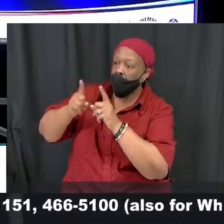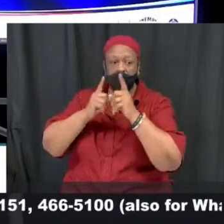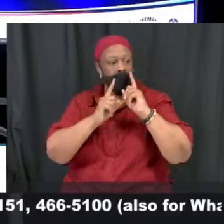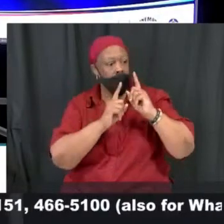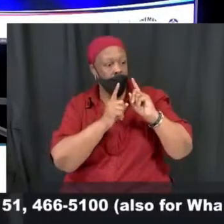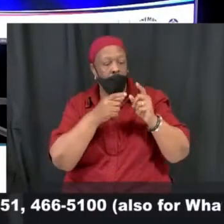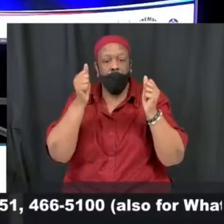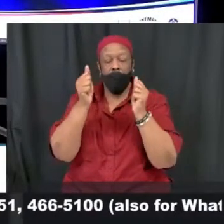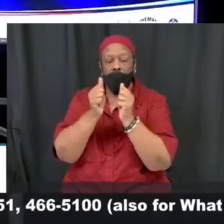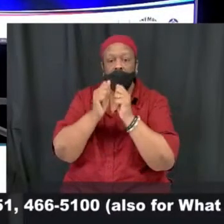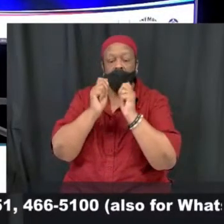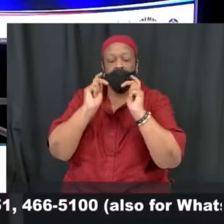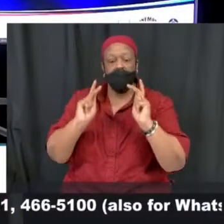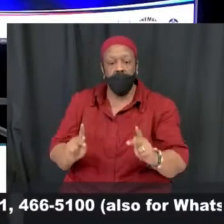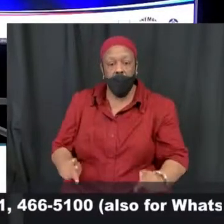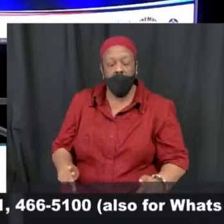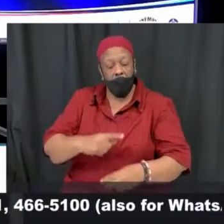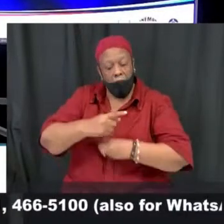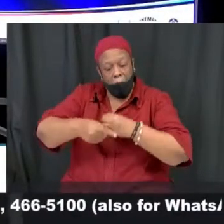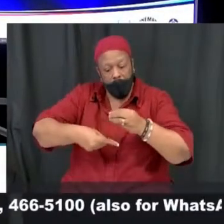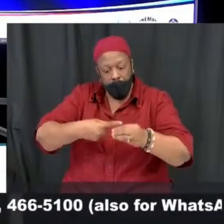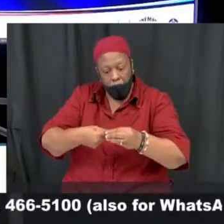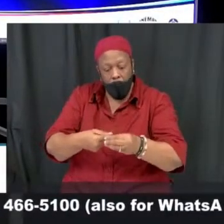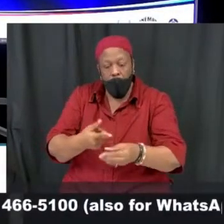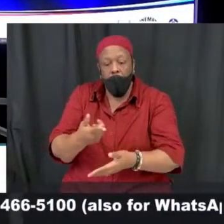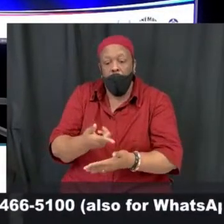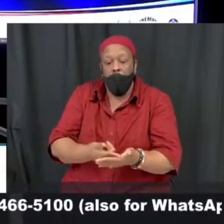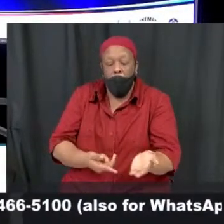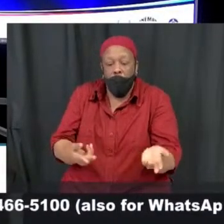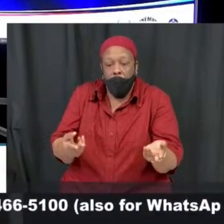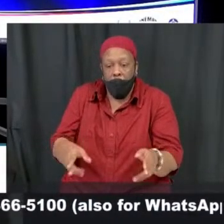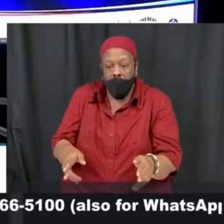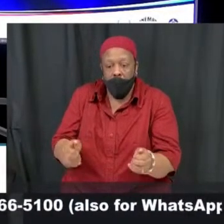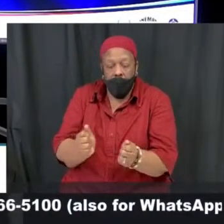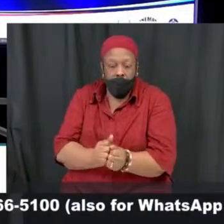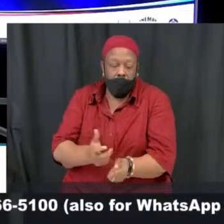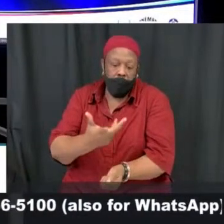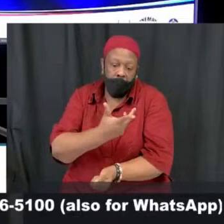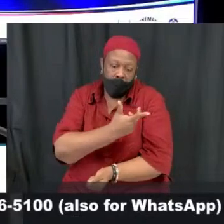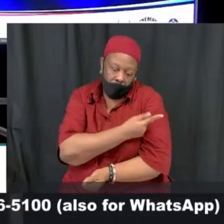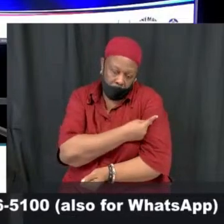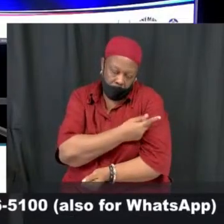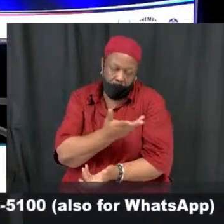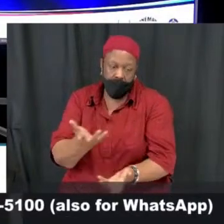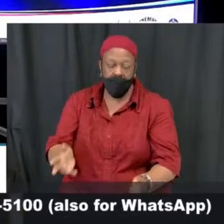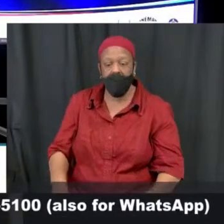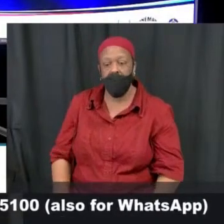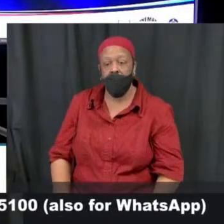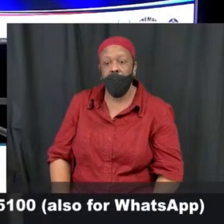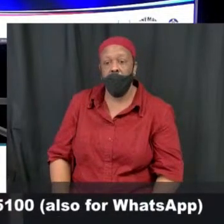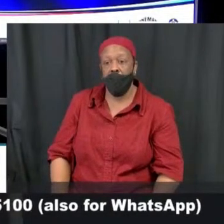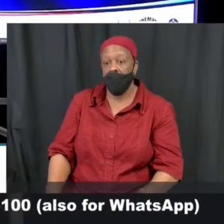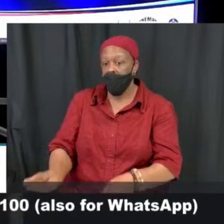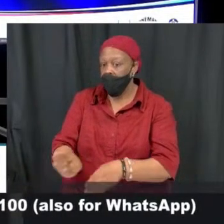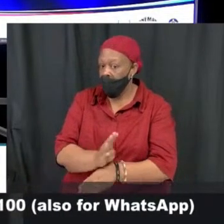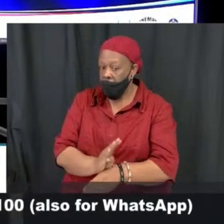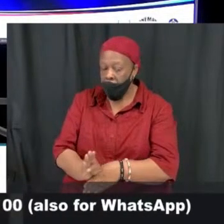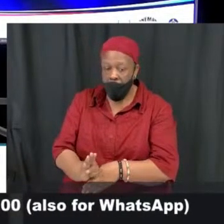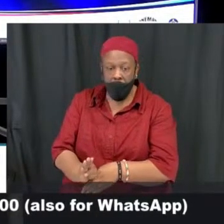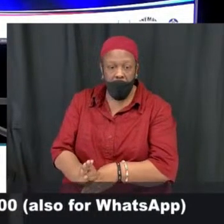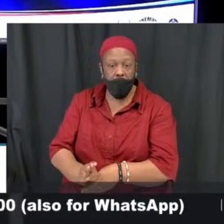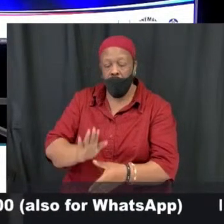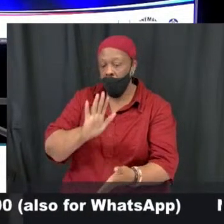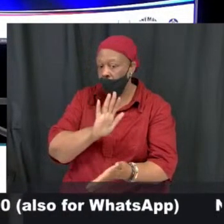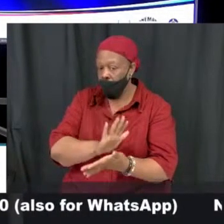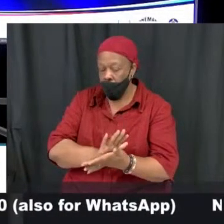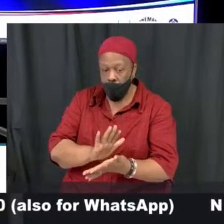interactive sessions at various institutions, businesses, and anywhere persons